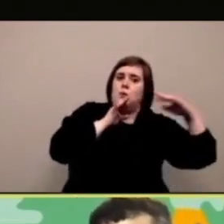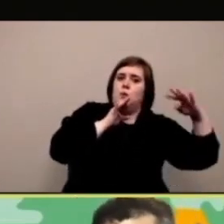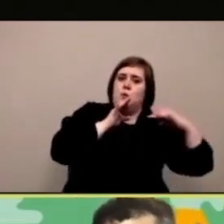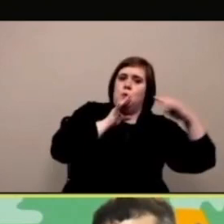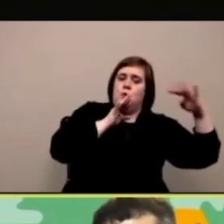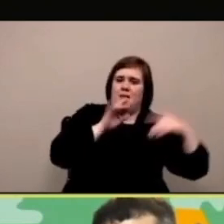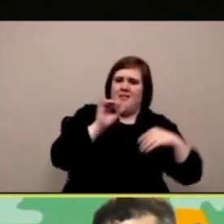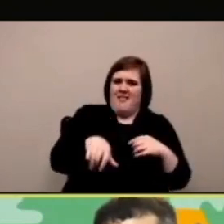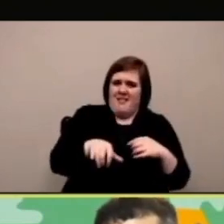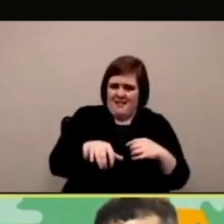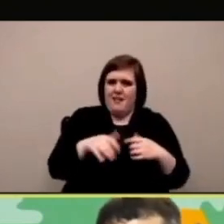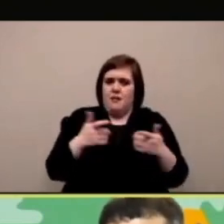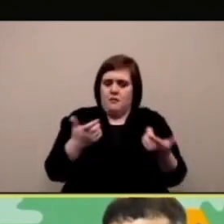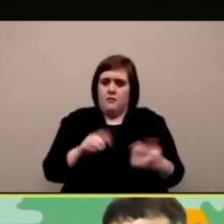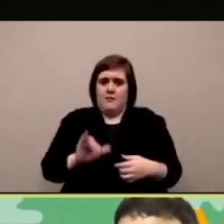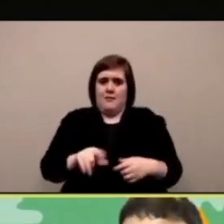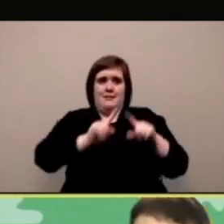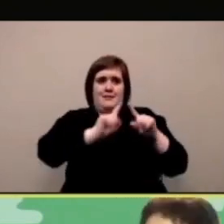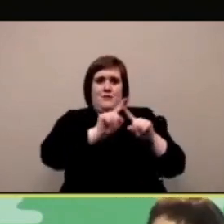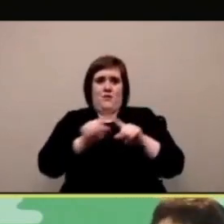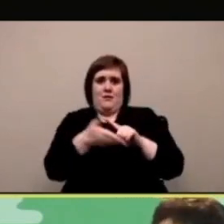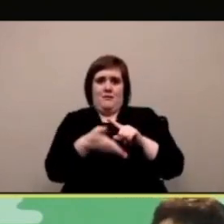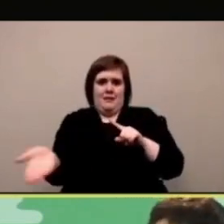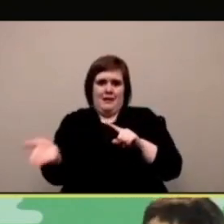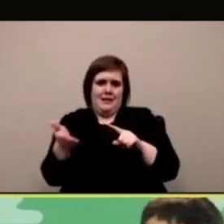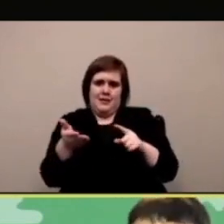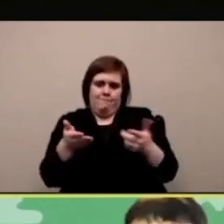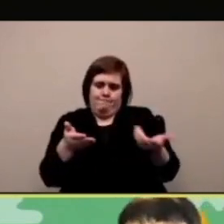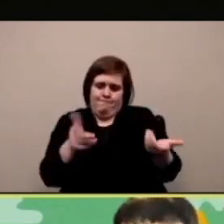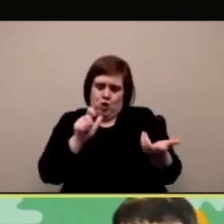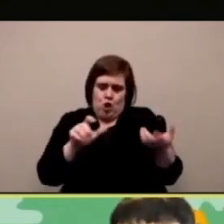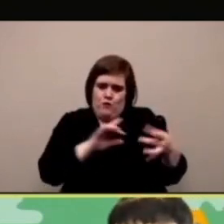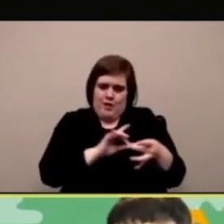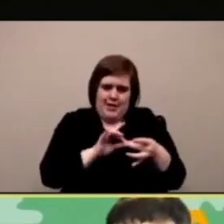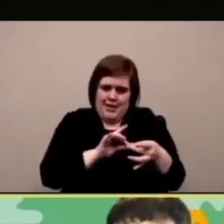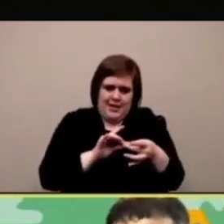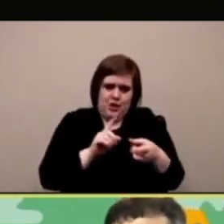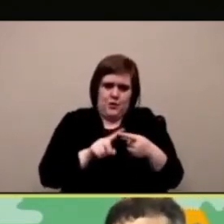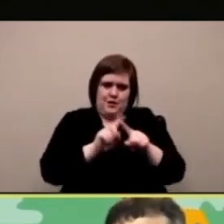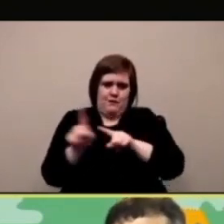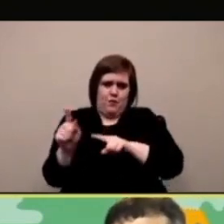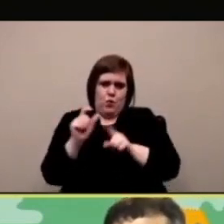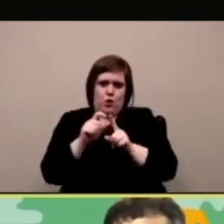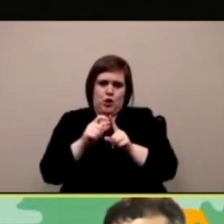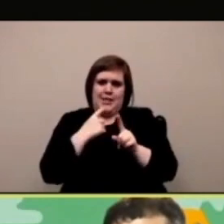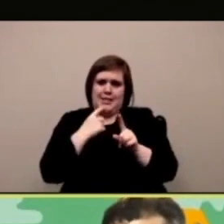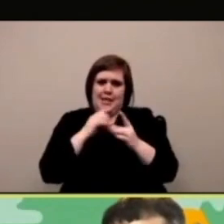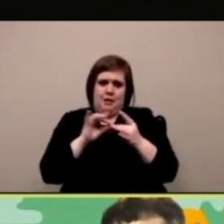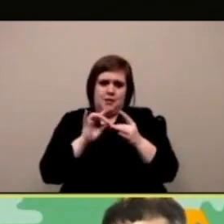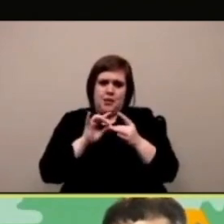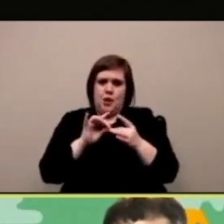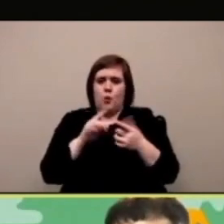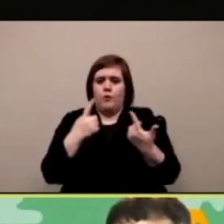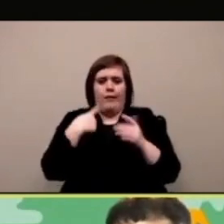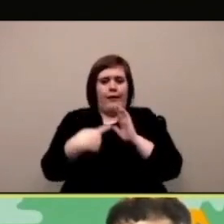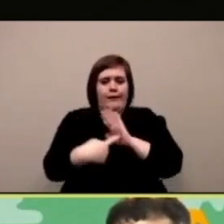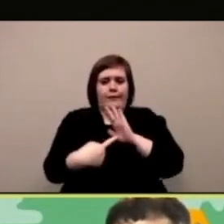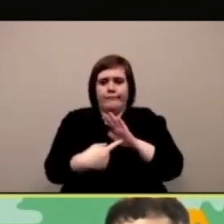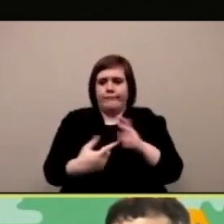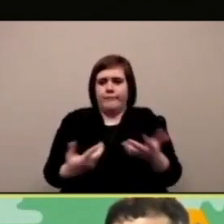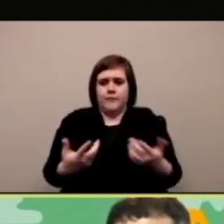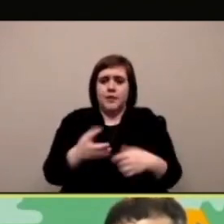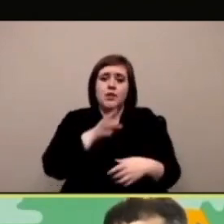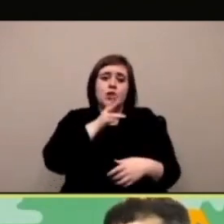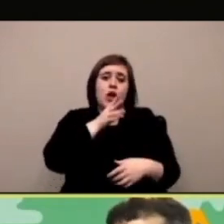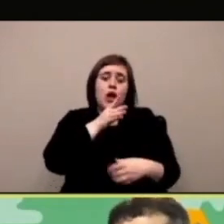And the different things are not related to the words that I say. So like, if I